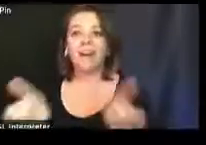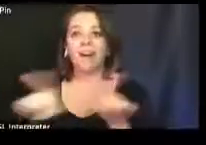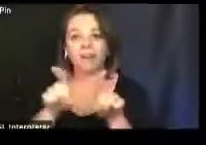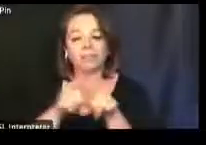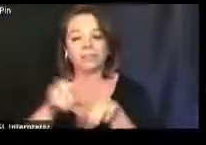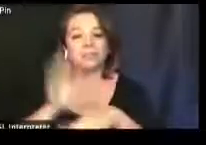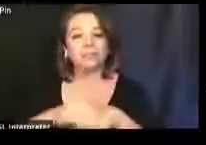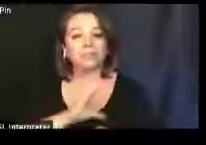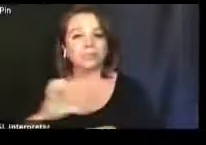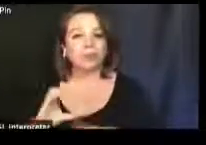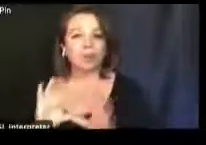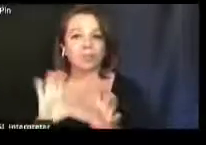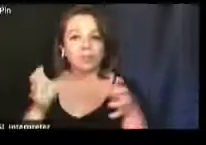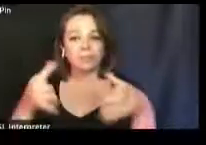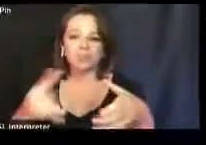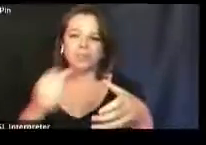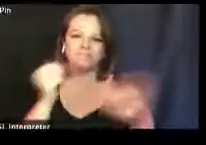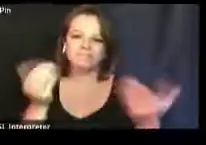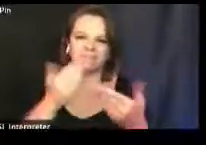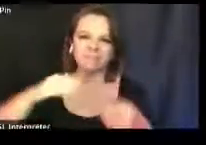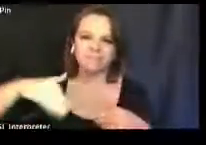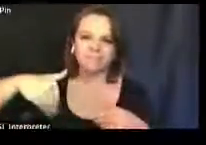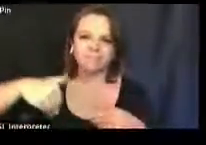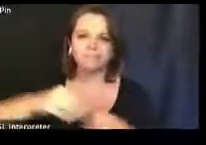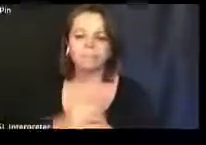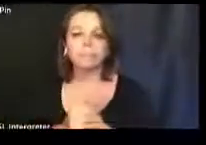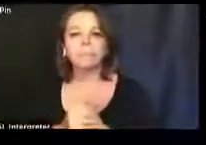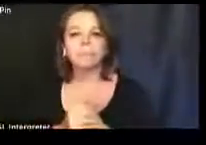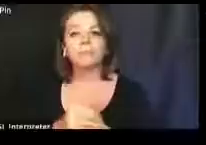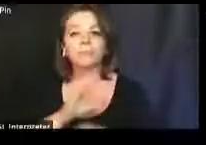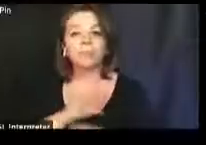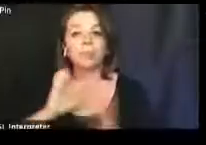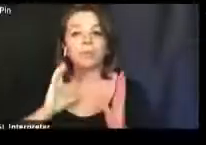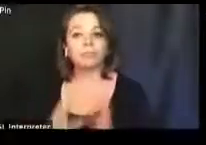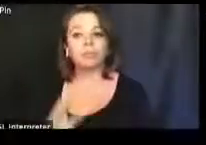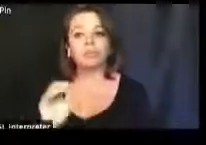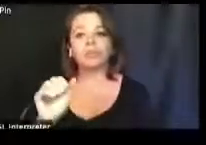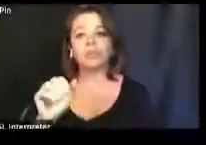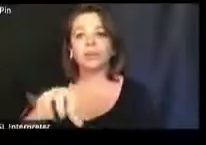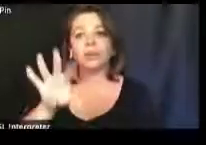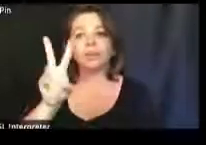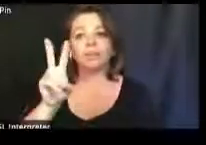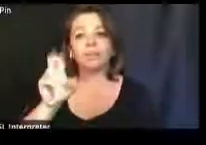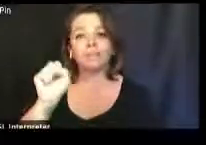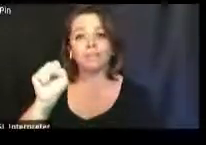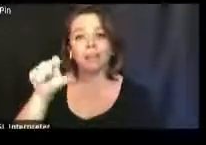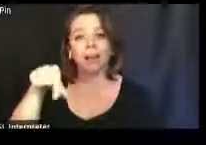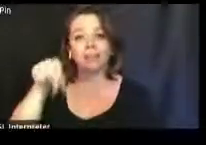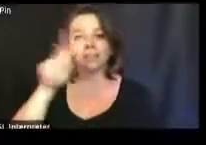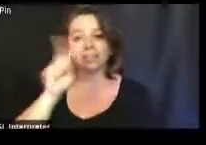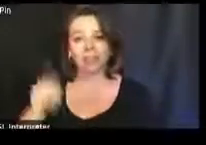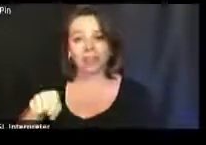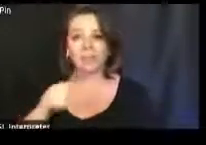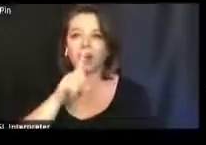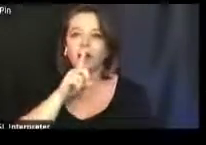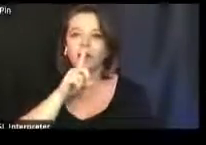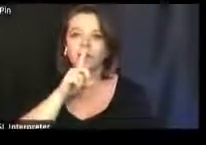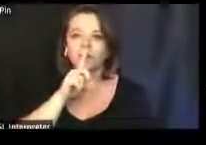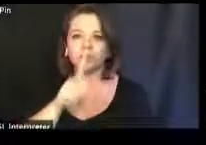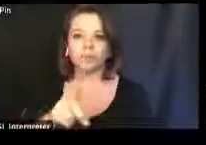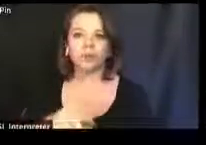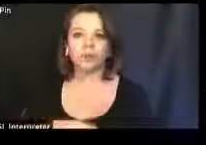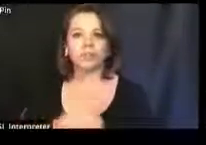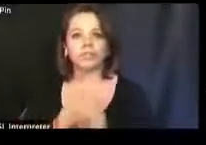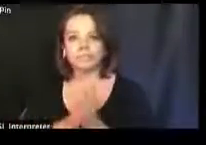but not with us at the moment, is Commissioner Angela Vasquez. and I'm sure she is intent and anxious